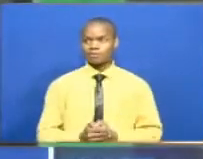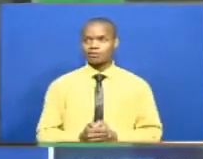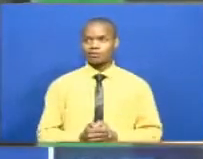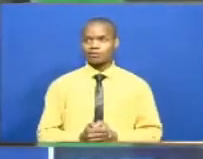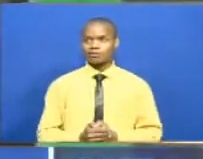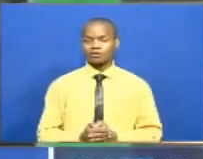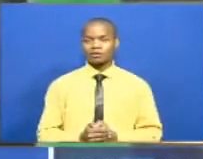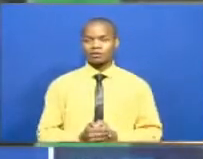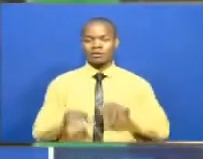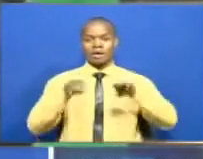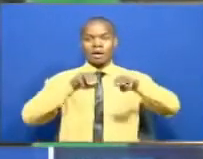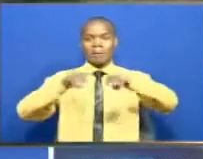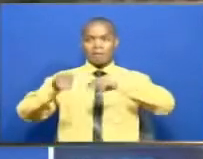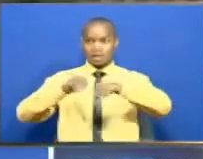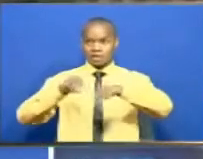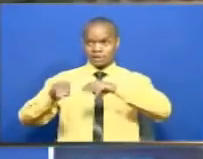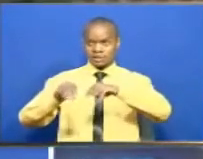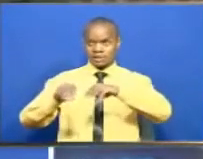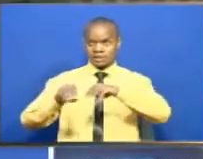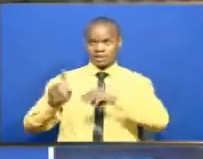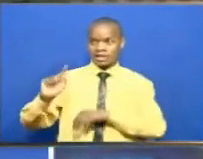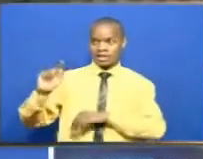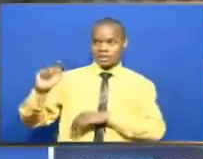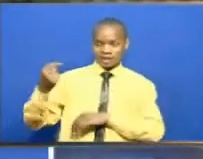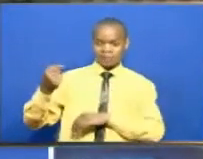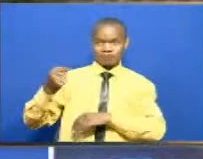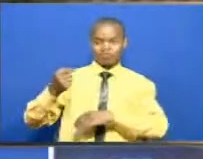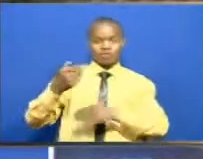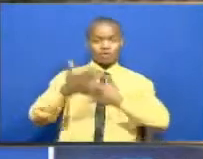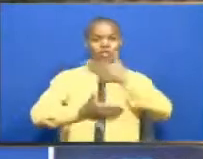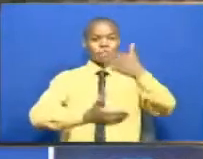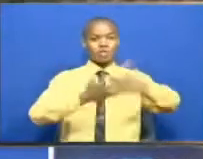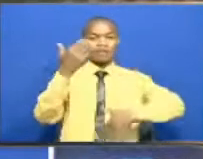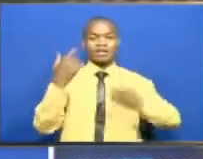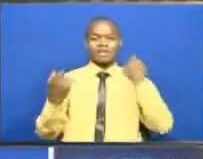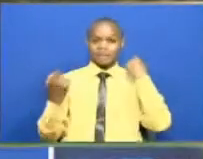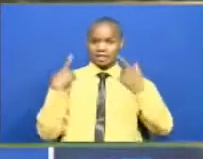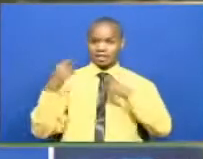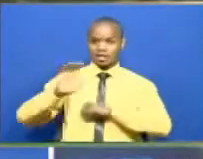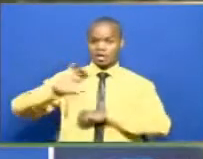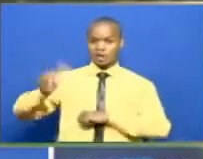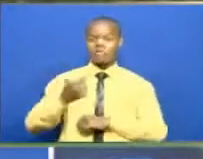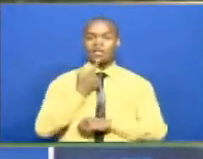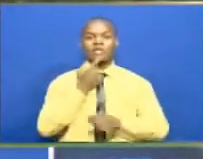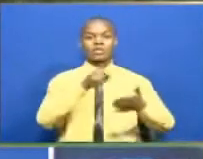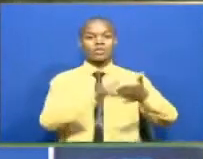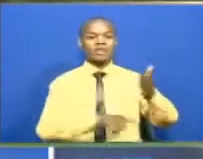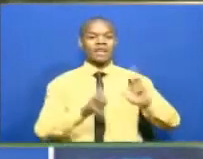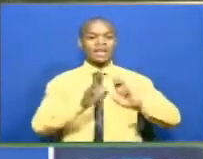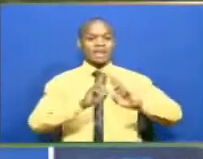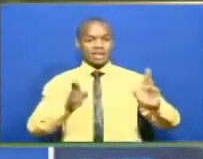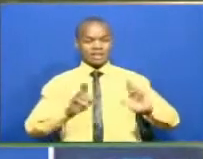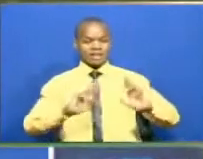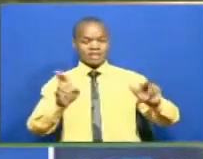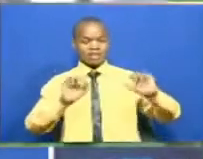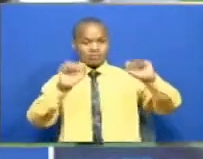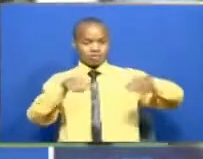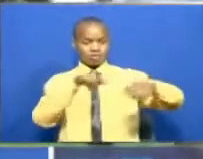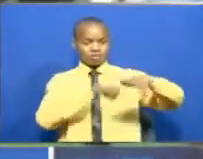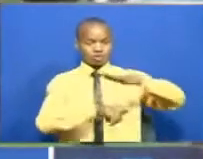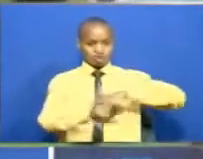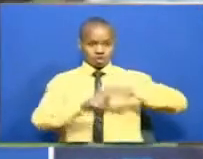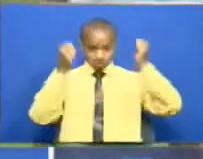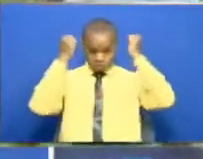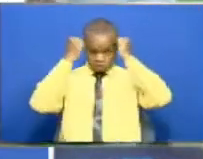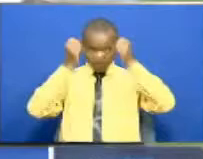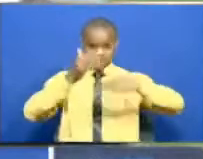The management of the Kenya Highlands University in Kericho County says it is now ready to admit first-year students in September 2020.